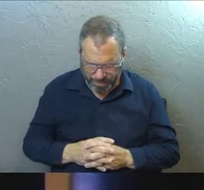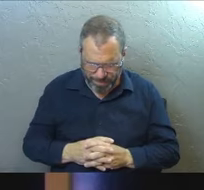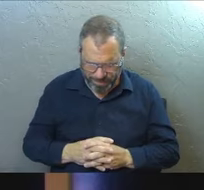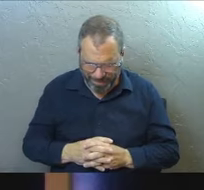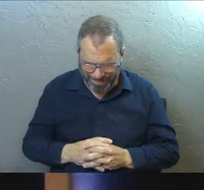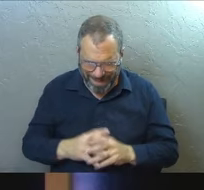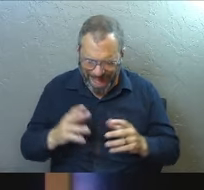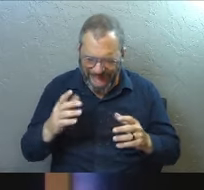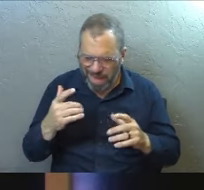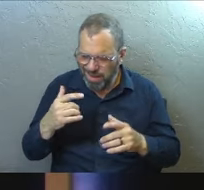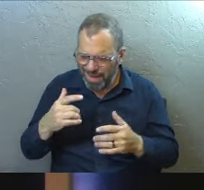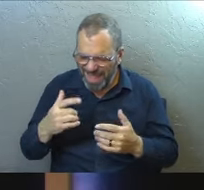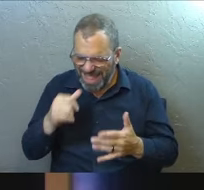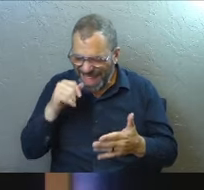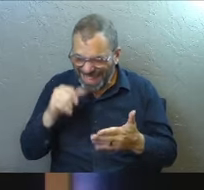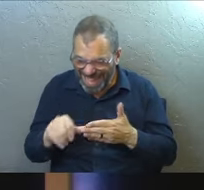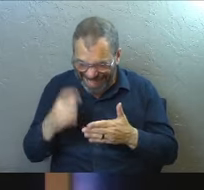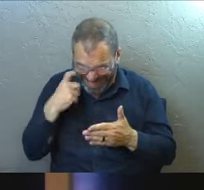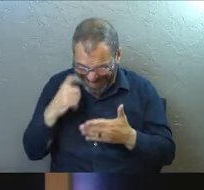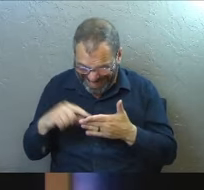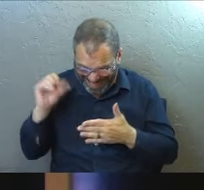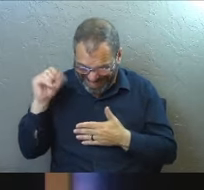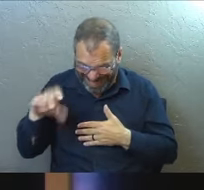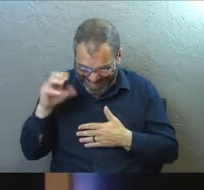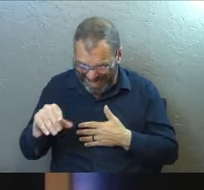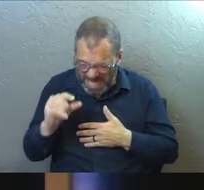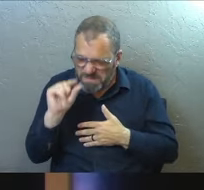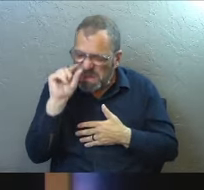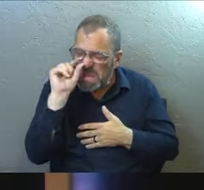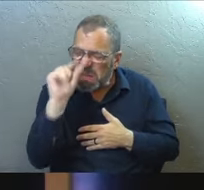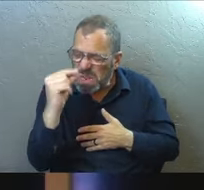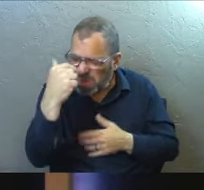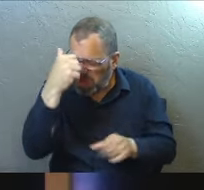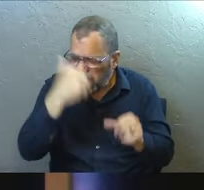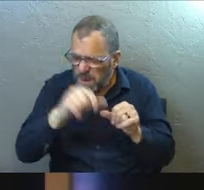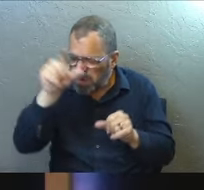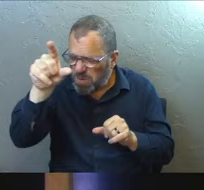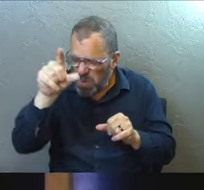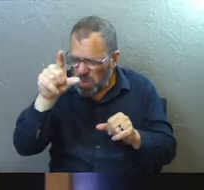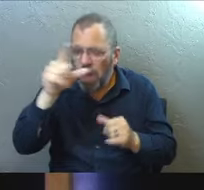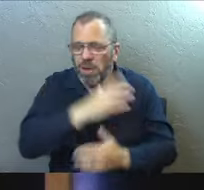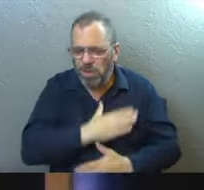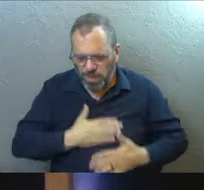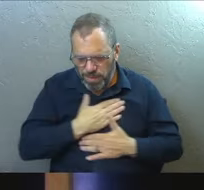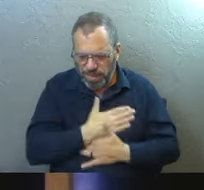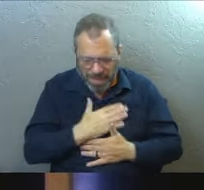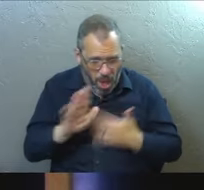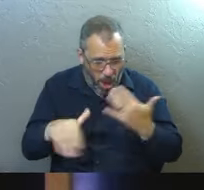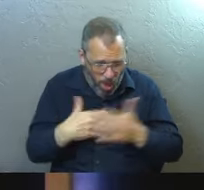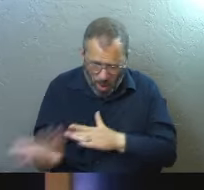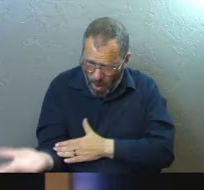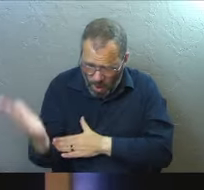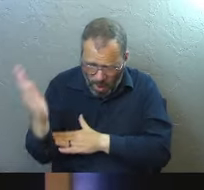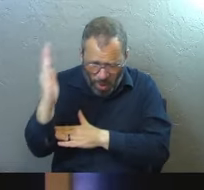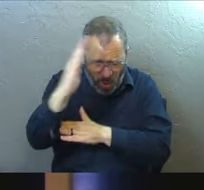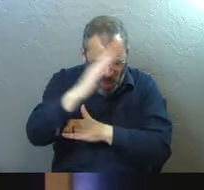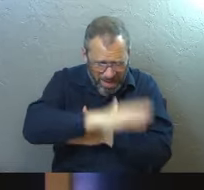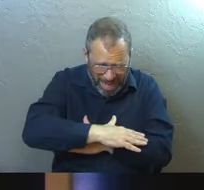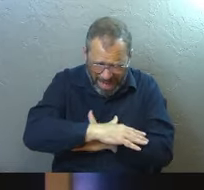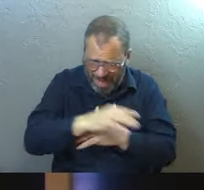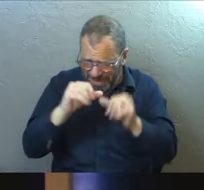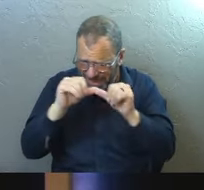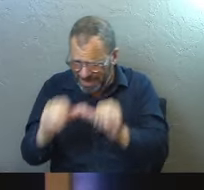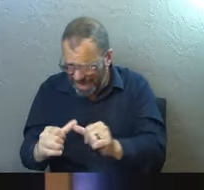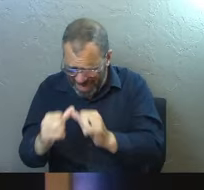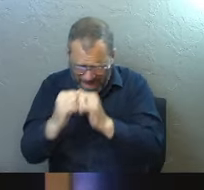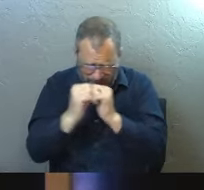love that line from Brother Lawrence, even the least little remembrance will please him. Every moment, God, that we take throughout our day, God, to stay and